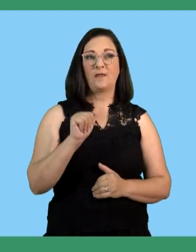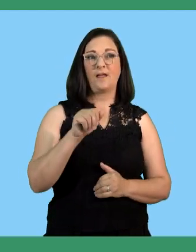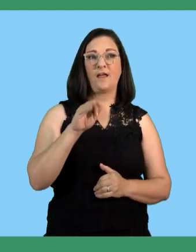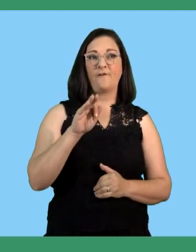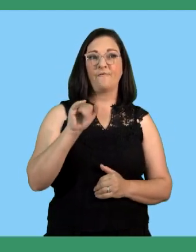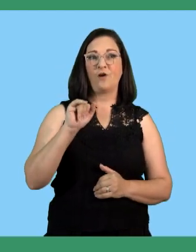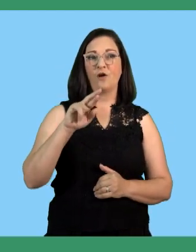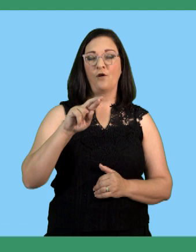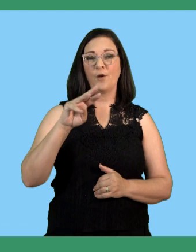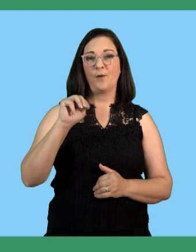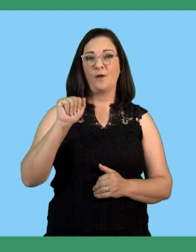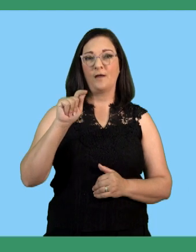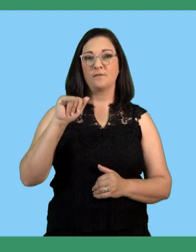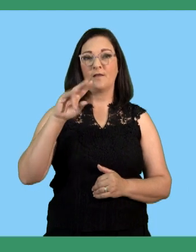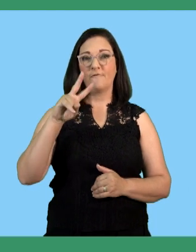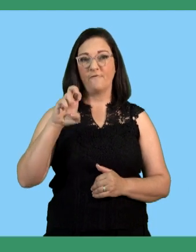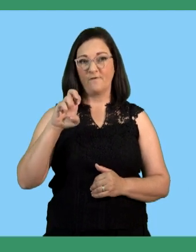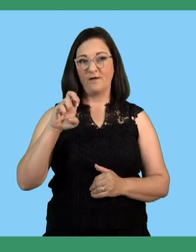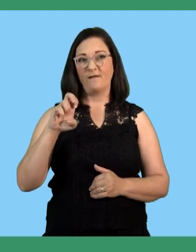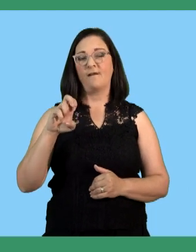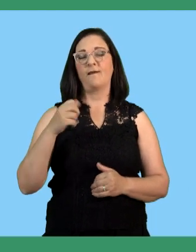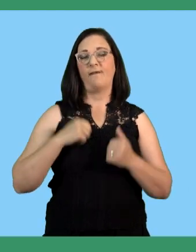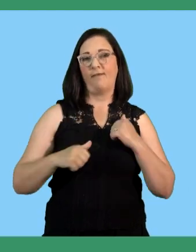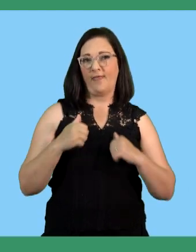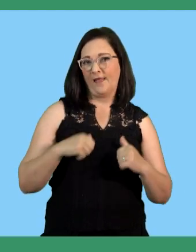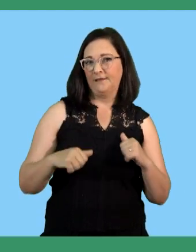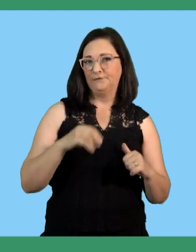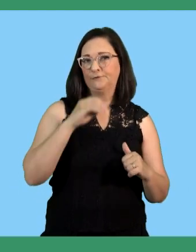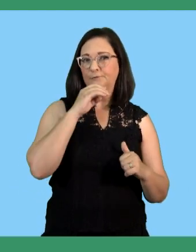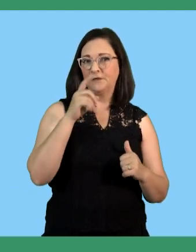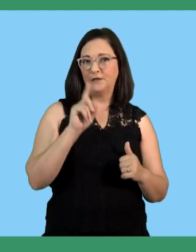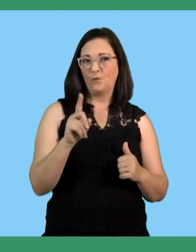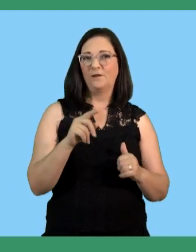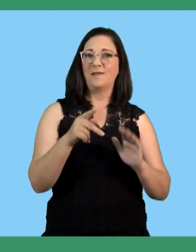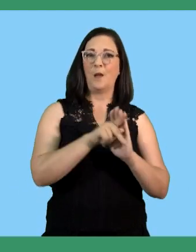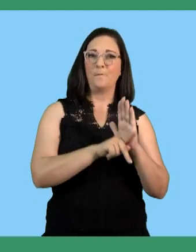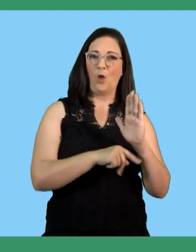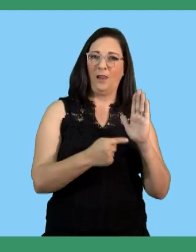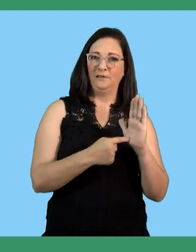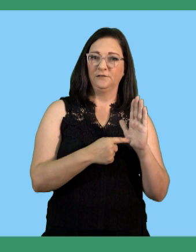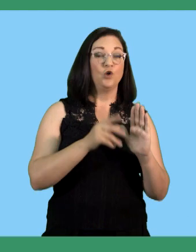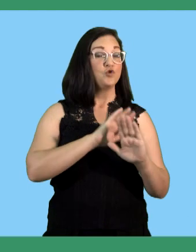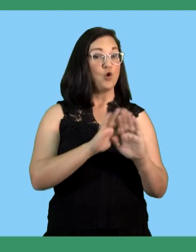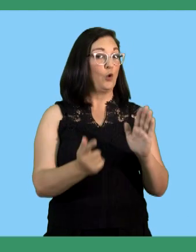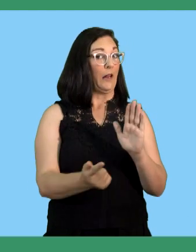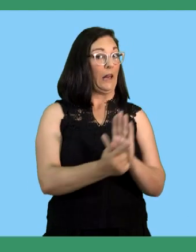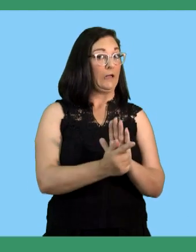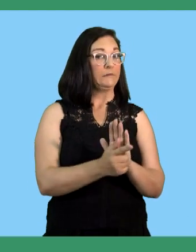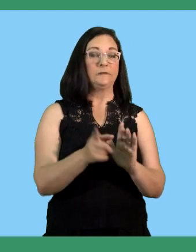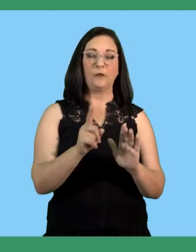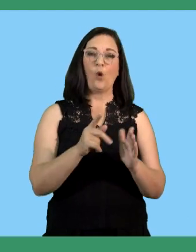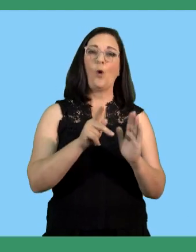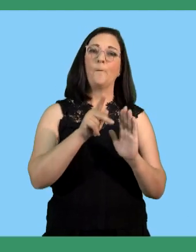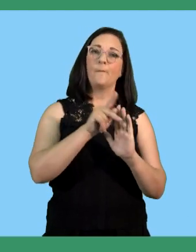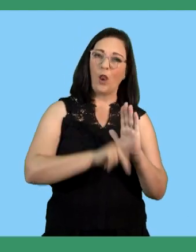affirmative action. What is affirmative action? Very important that you understand that affirmative action is a policy. It's not a legislation, but it